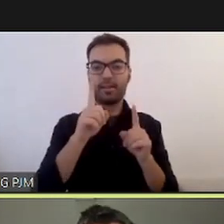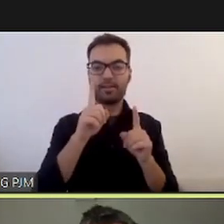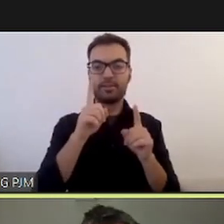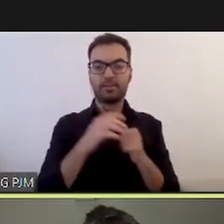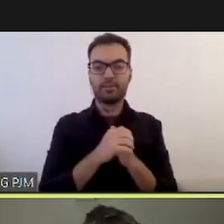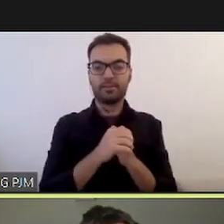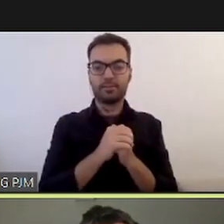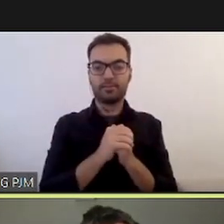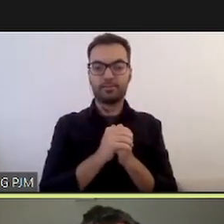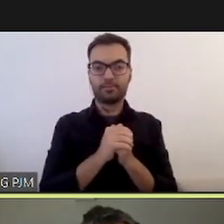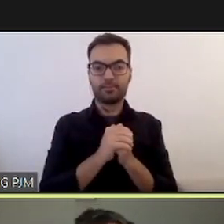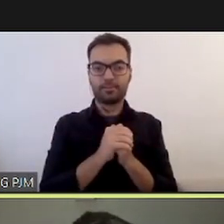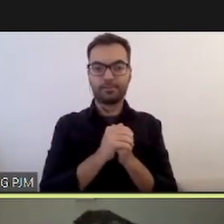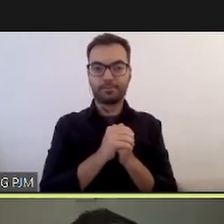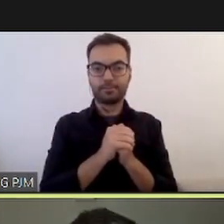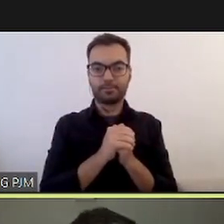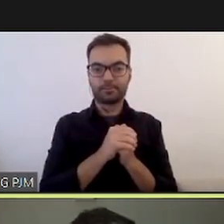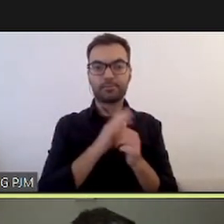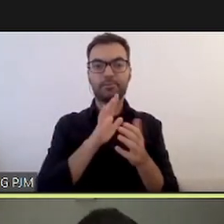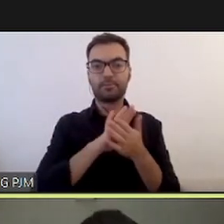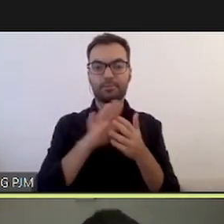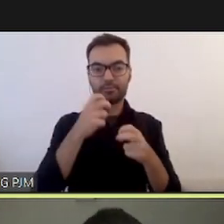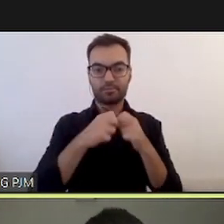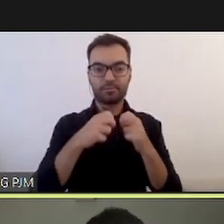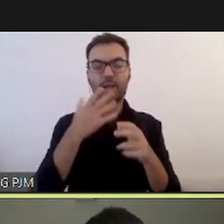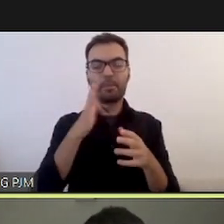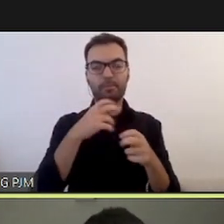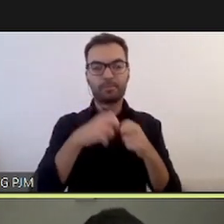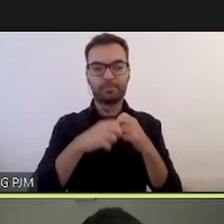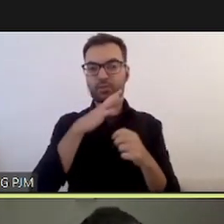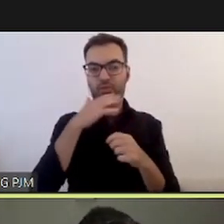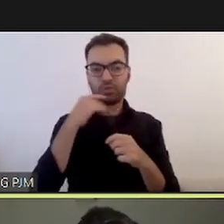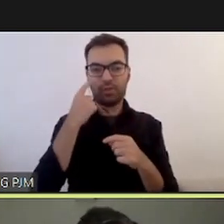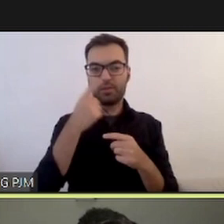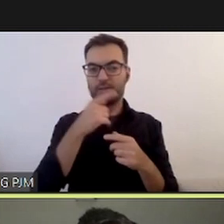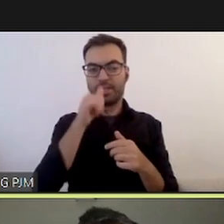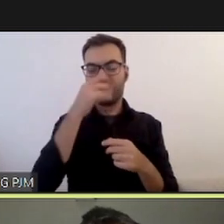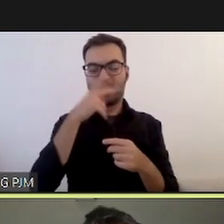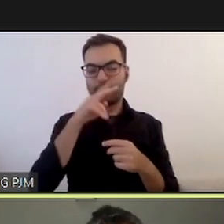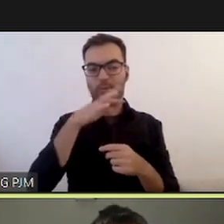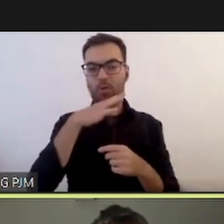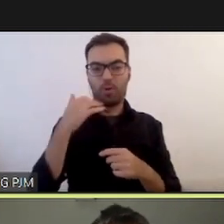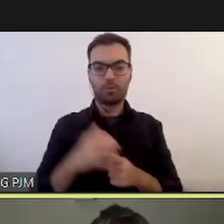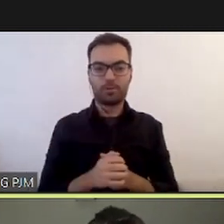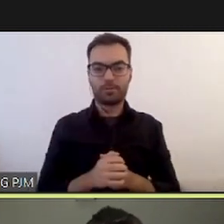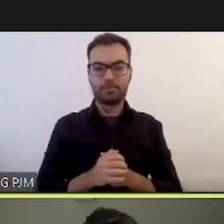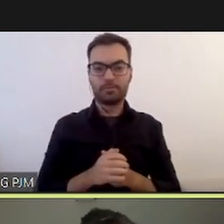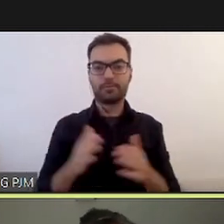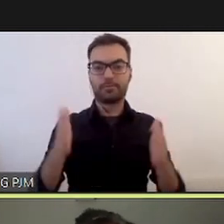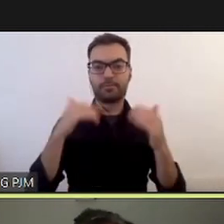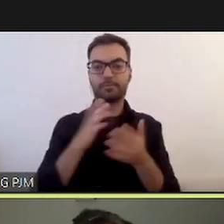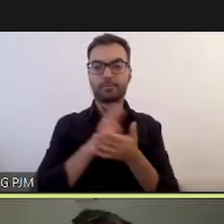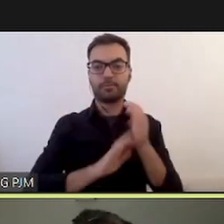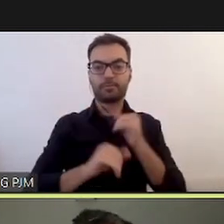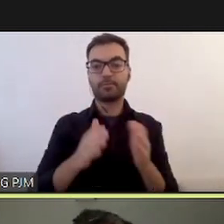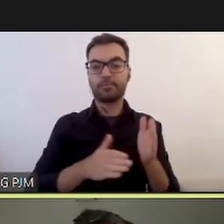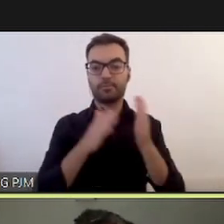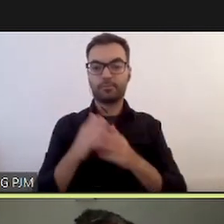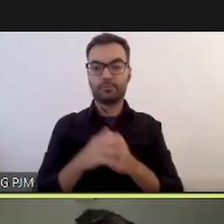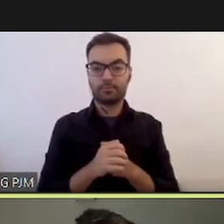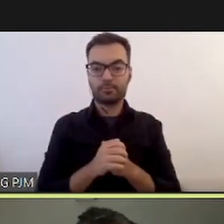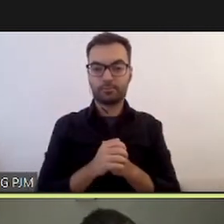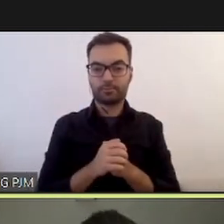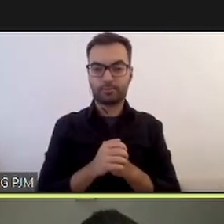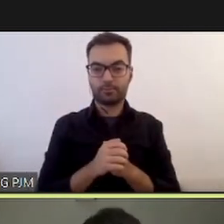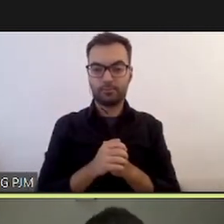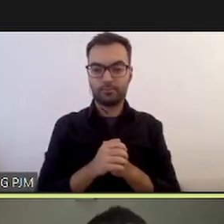having a visual impairment in terms of color blindness. The next one is